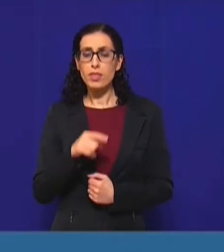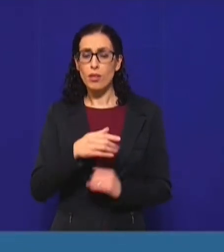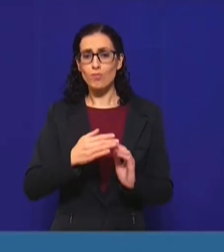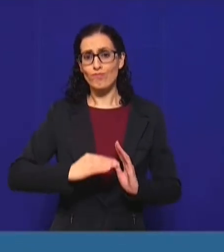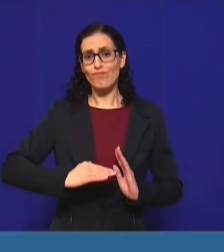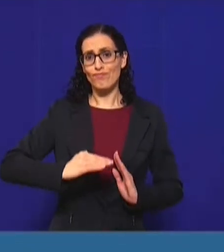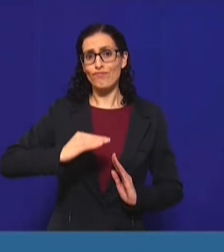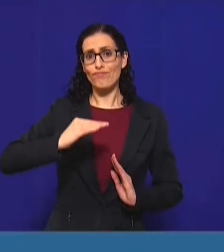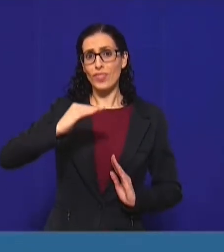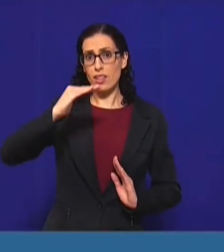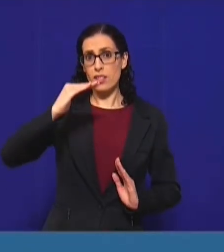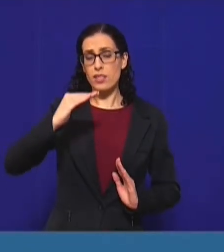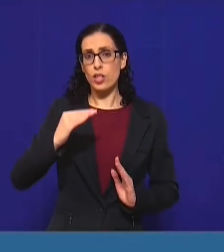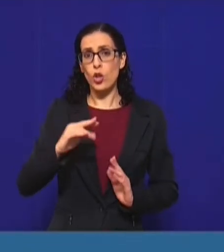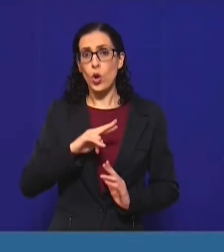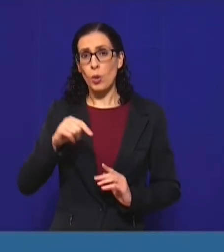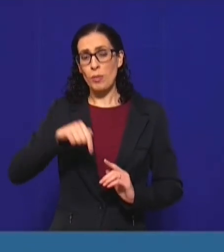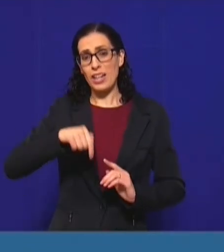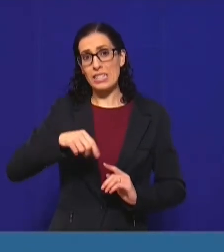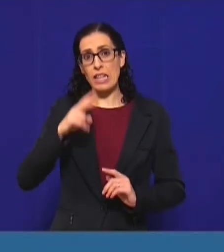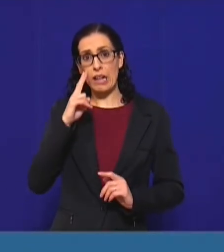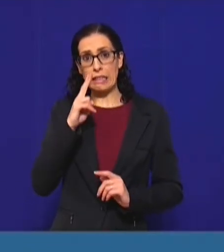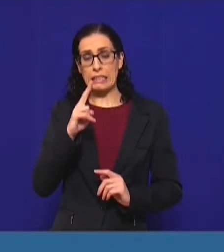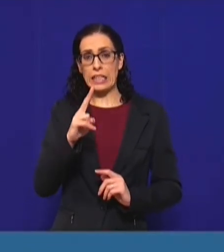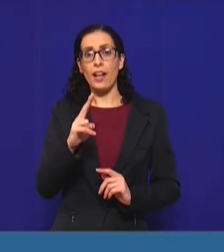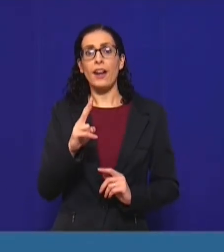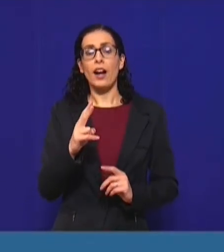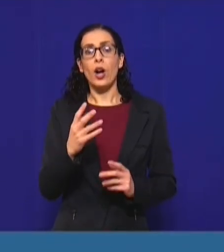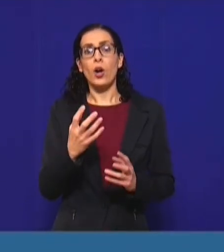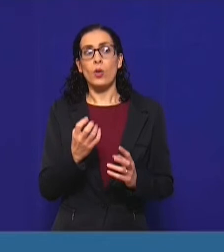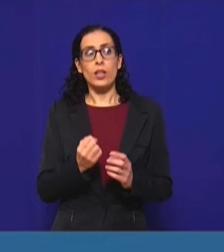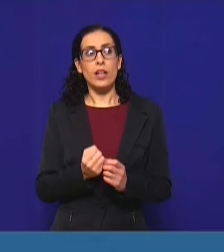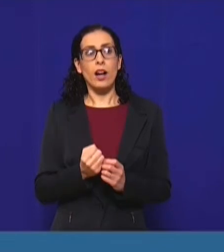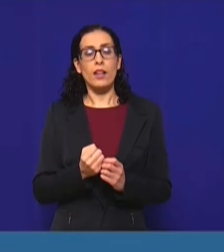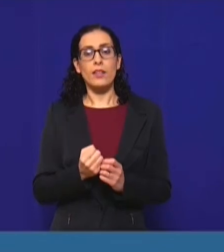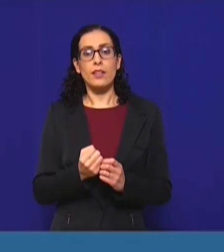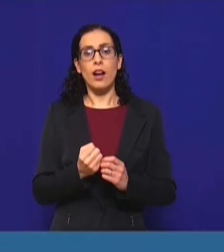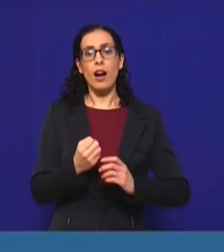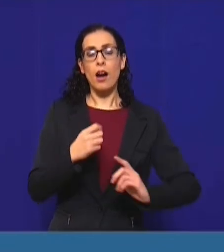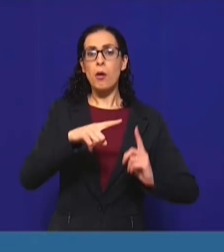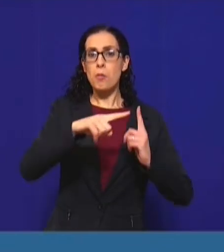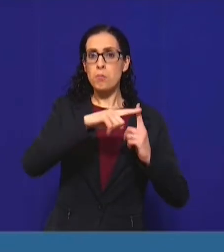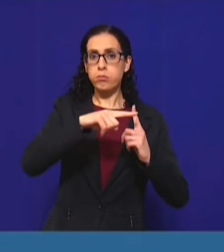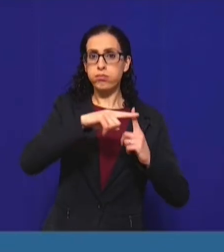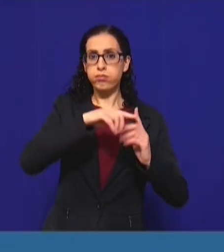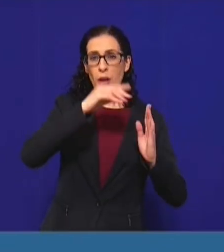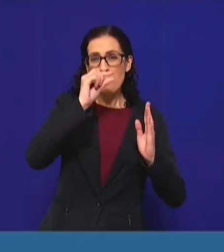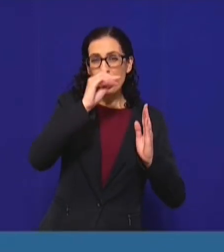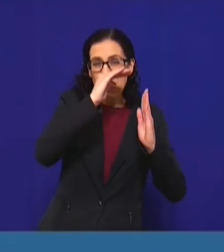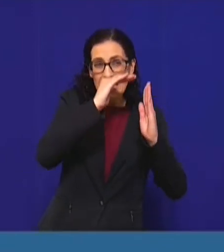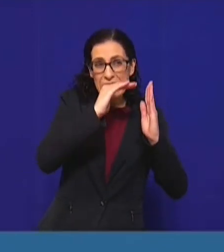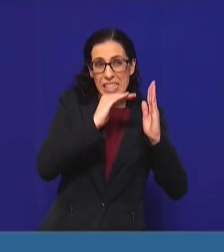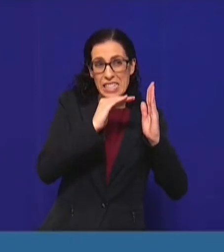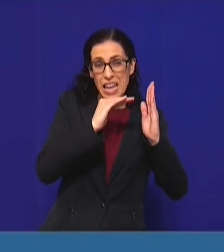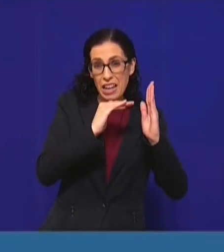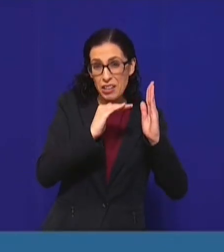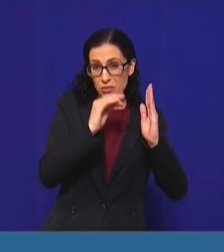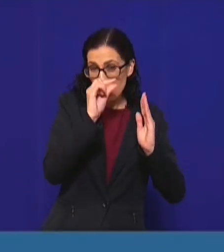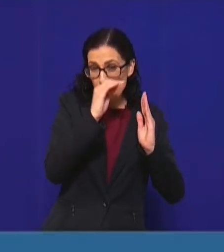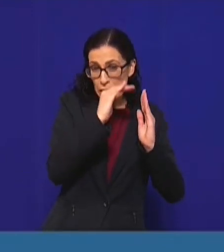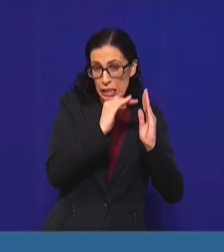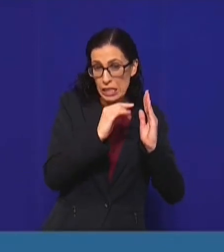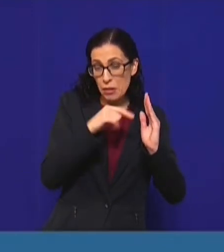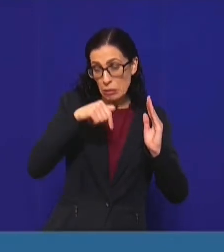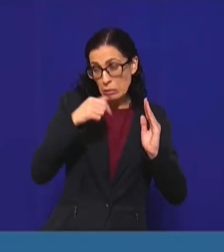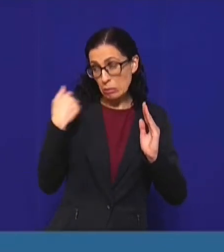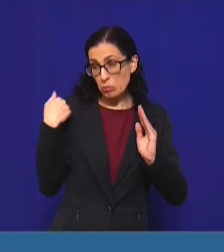aħna qegħdin bħalissa fil-wave fejn rajna li għandna il-wave fejn kellna numru ta' każijiet niżel ftit, però bħalma rajna f'dan